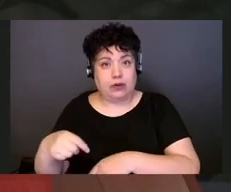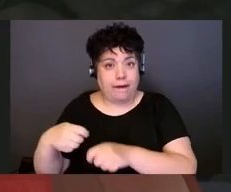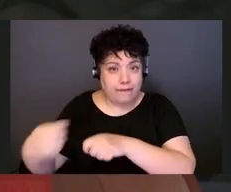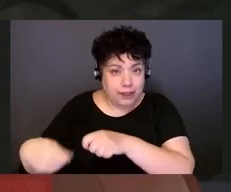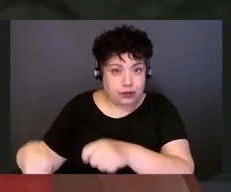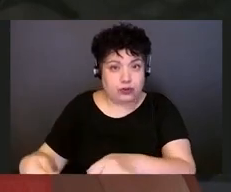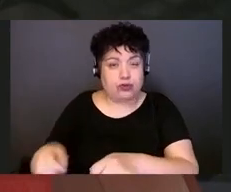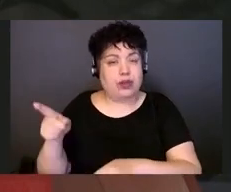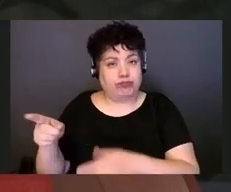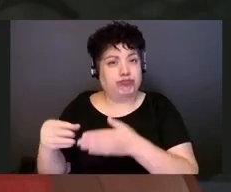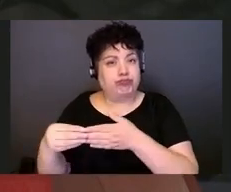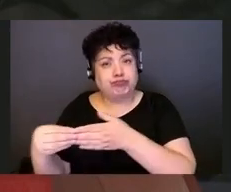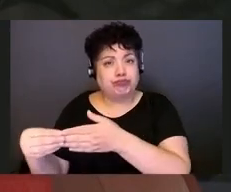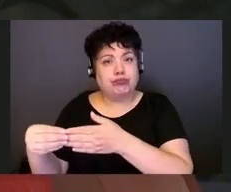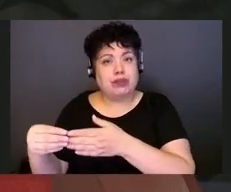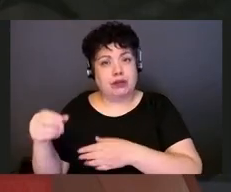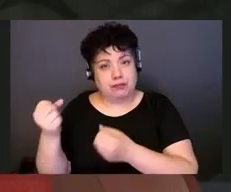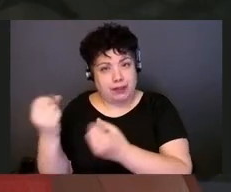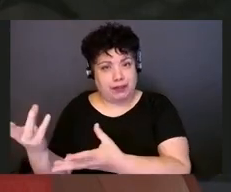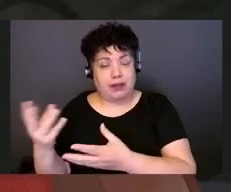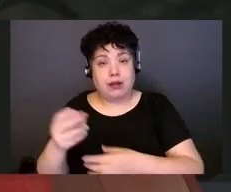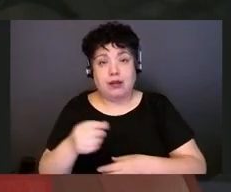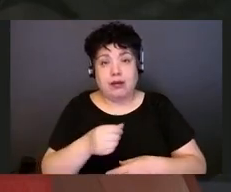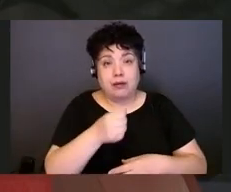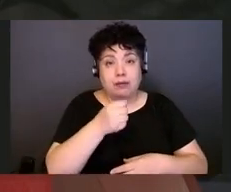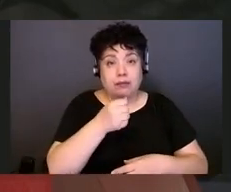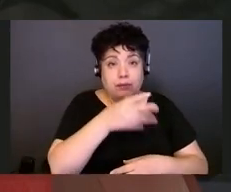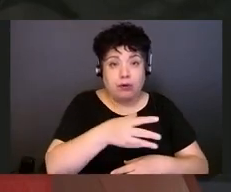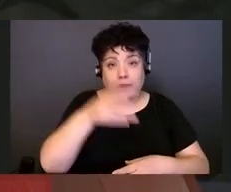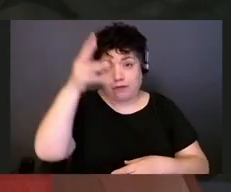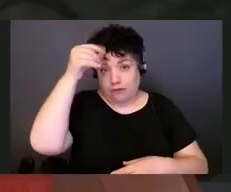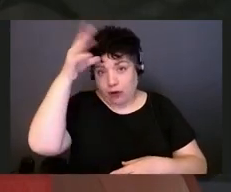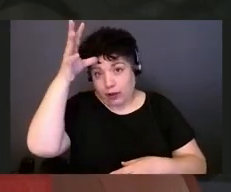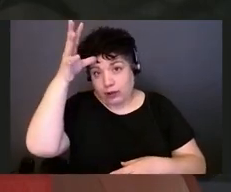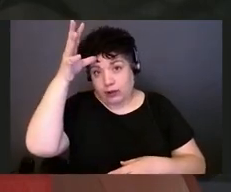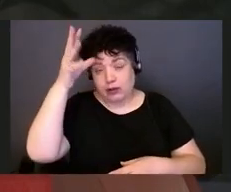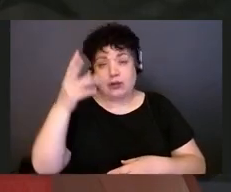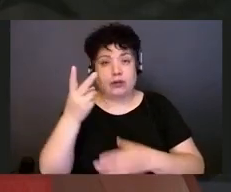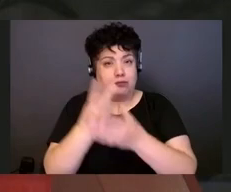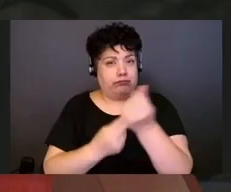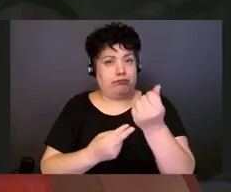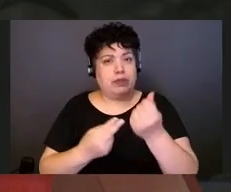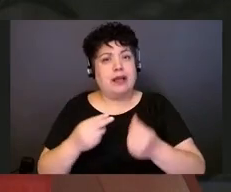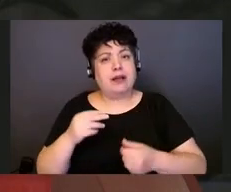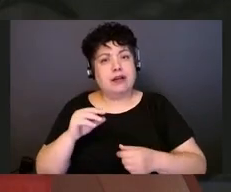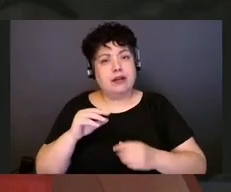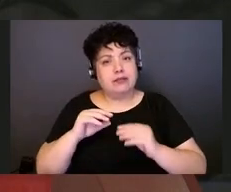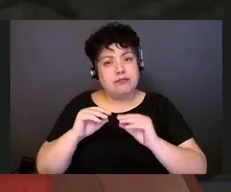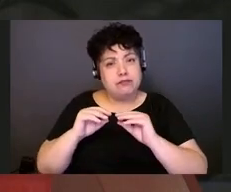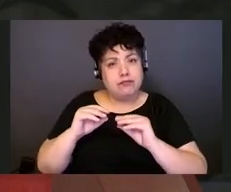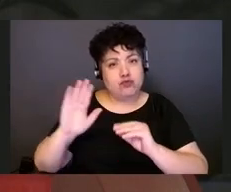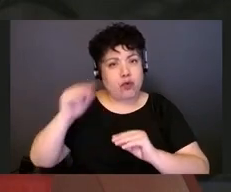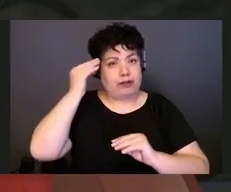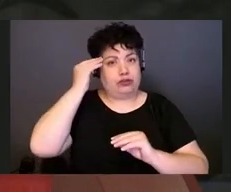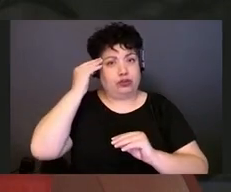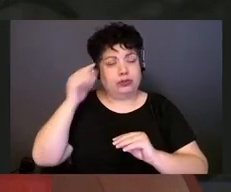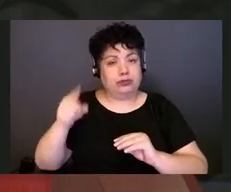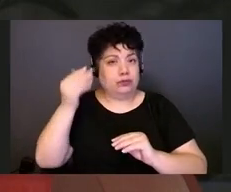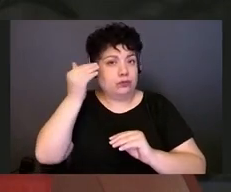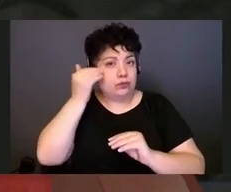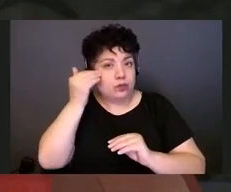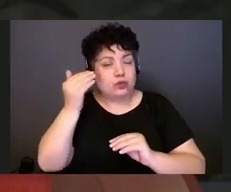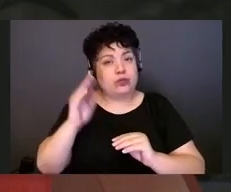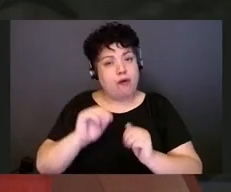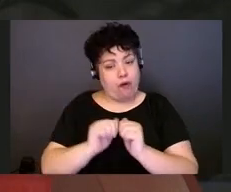My mother and my father had inherited some knowledge to cure certain